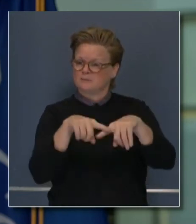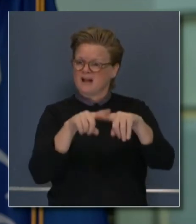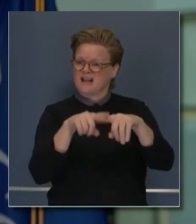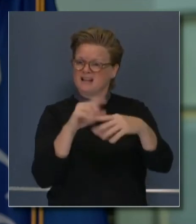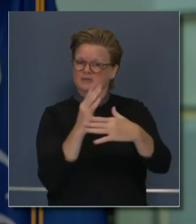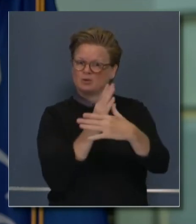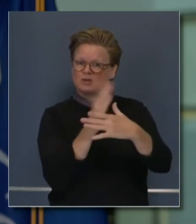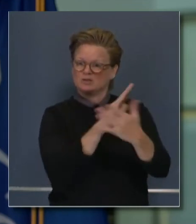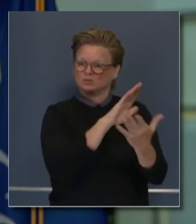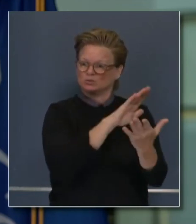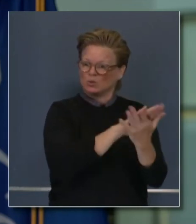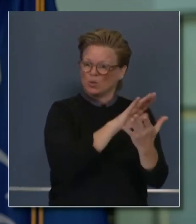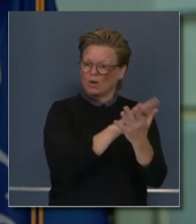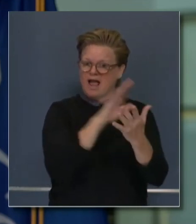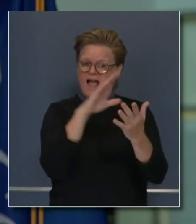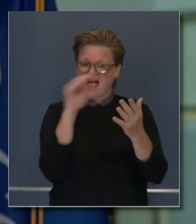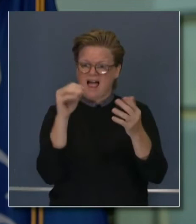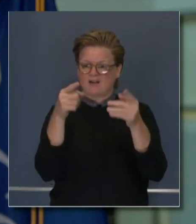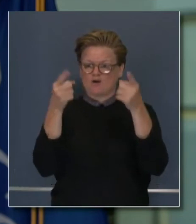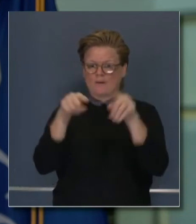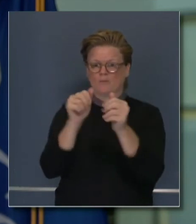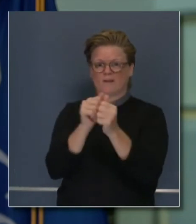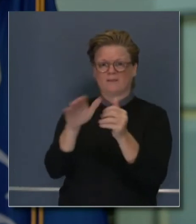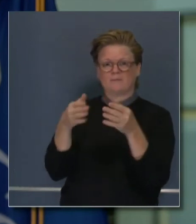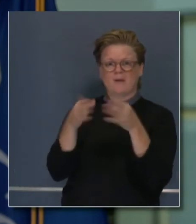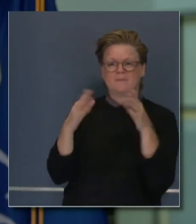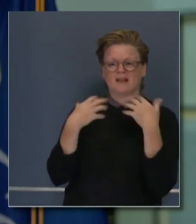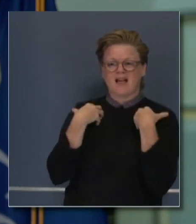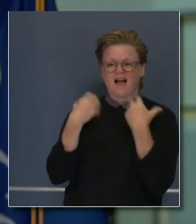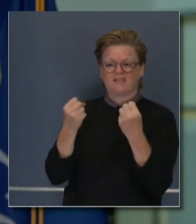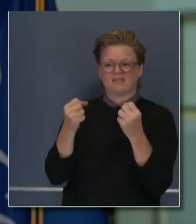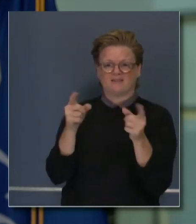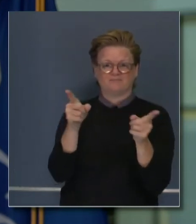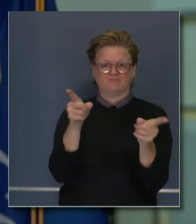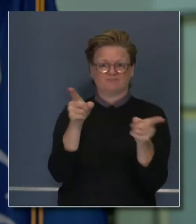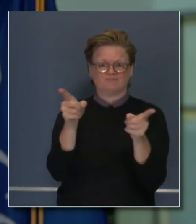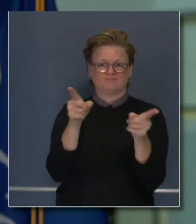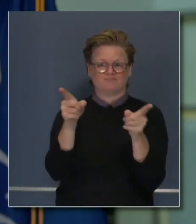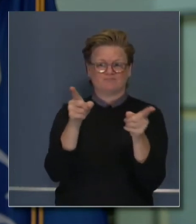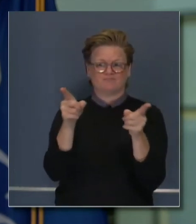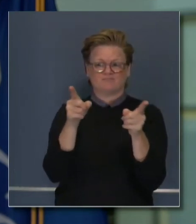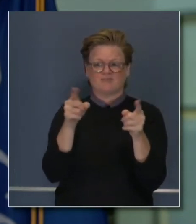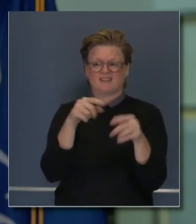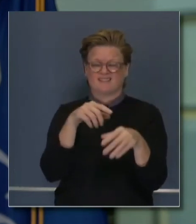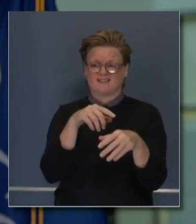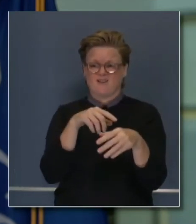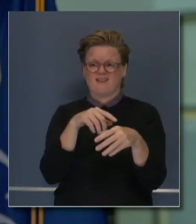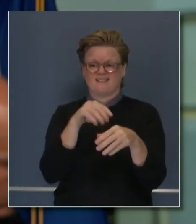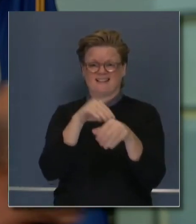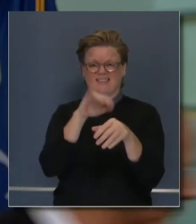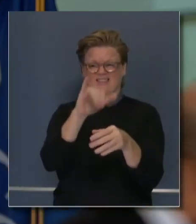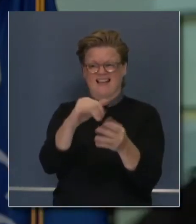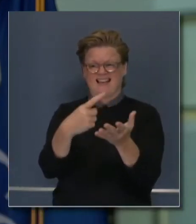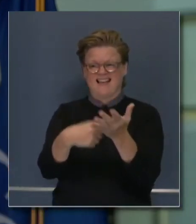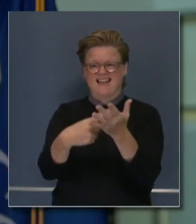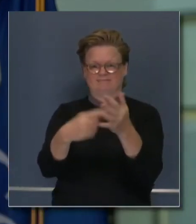officers and the counties and all of the local school districts in that planning.